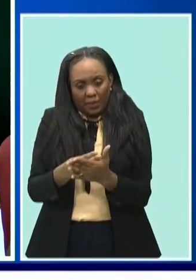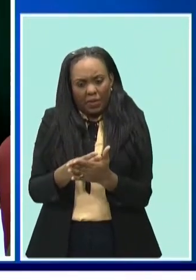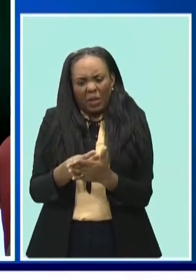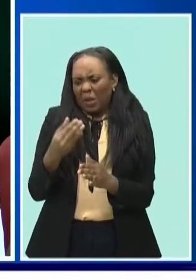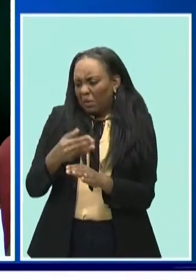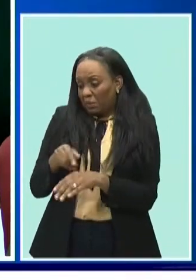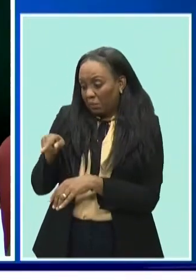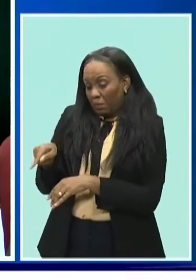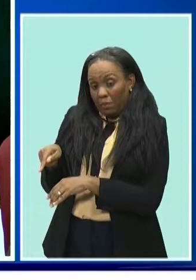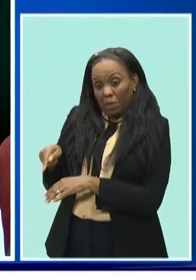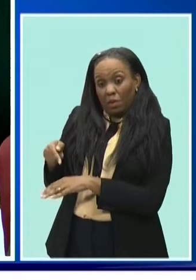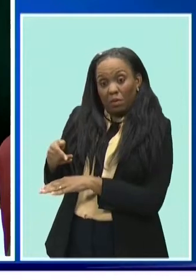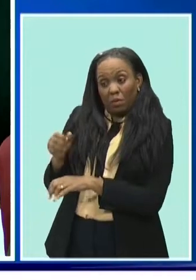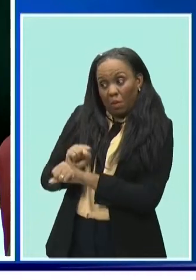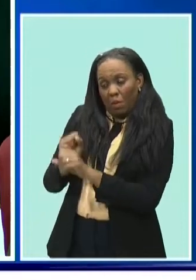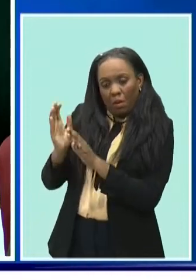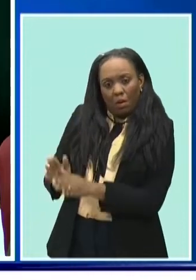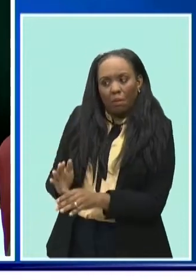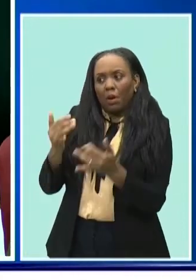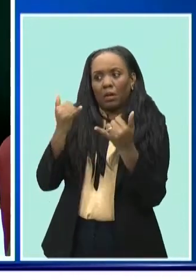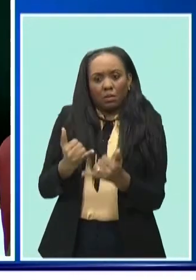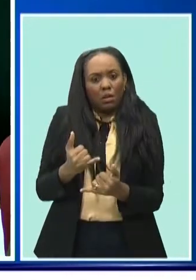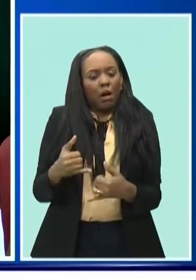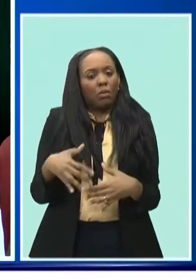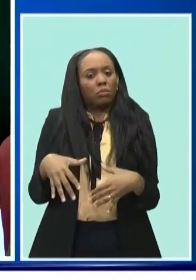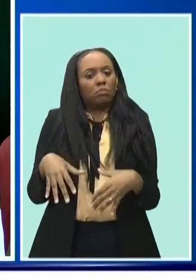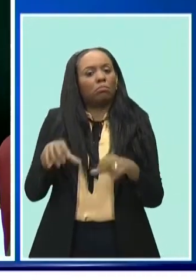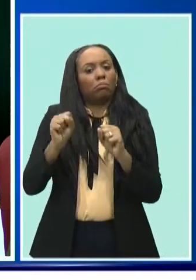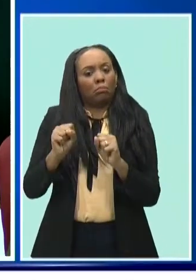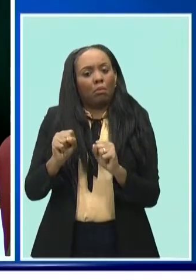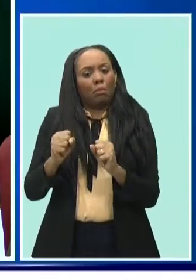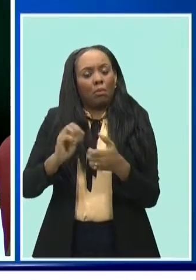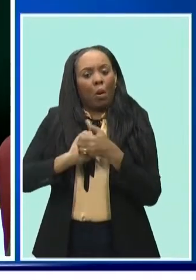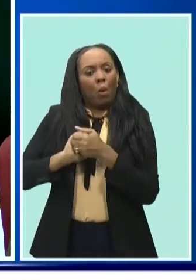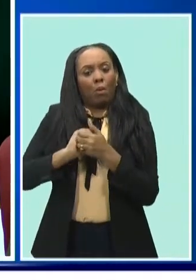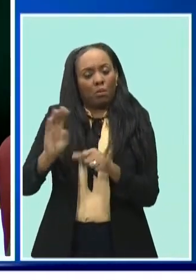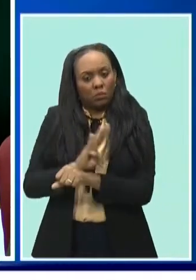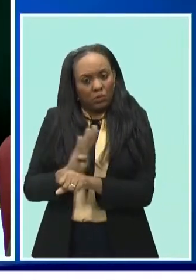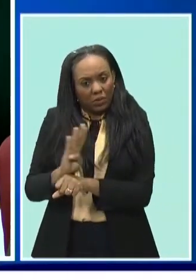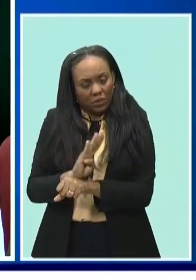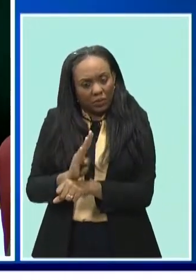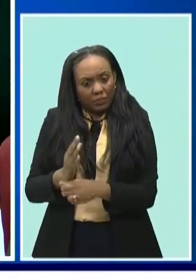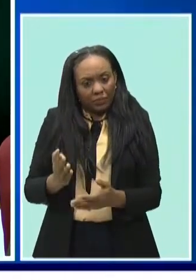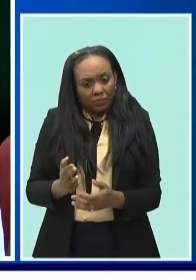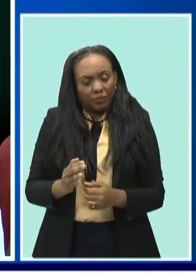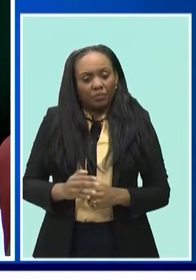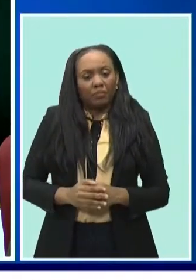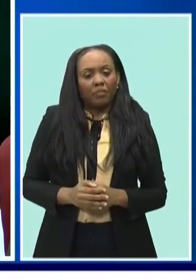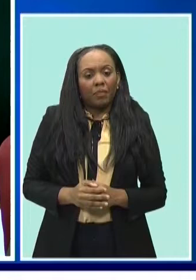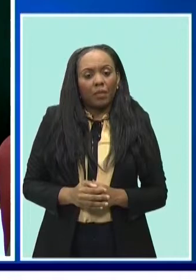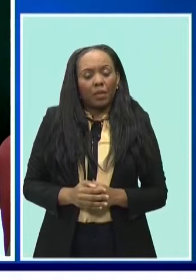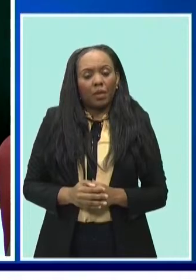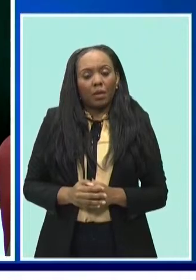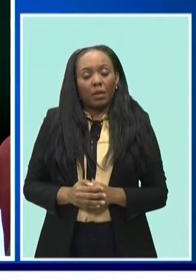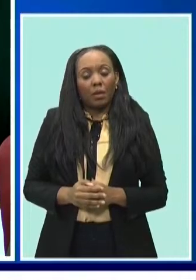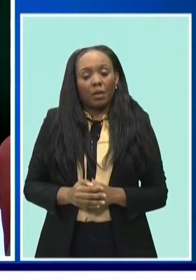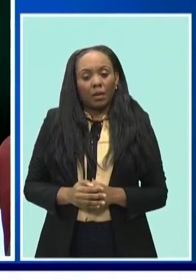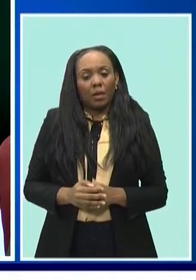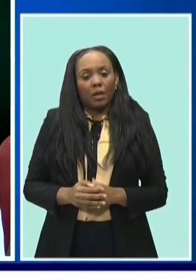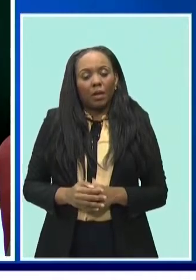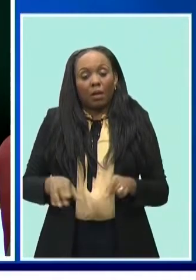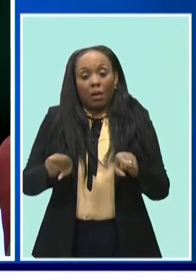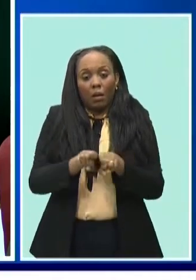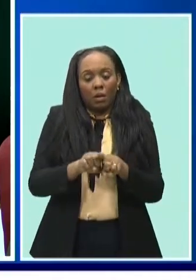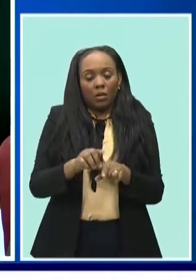an entrepreneur who is able to provide service to the Transport Board, and leveraging also the training and the experience